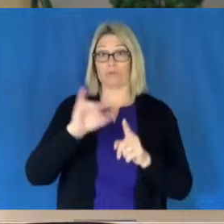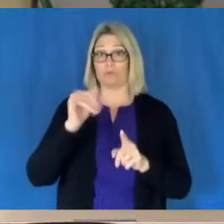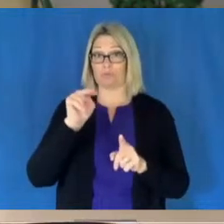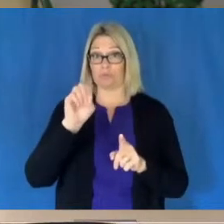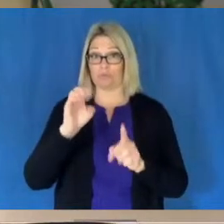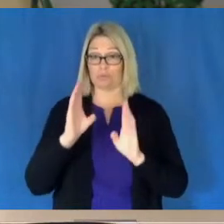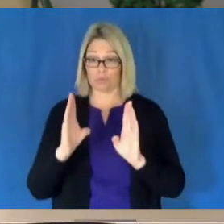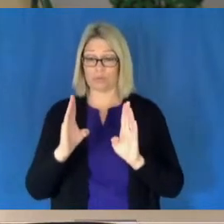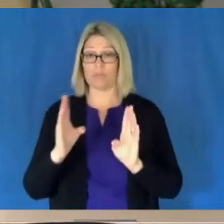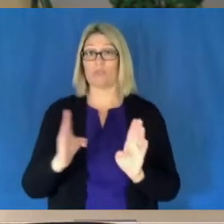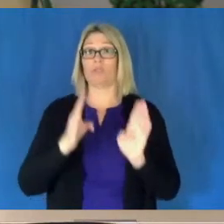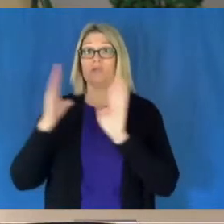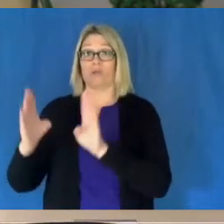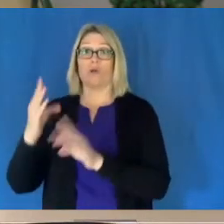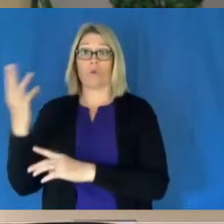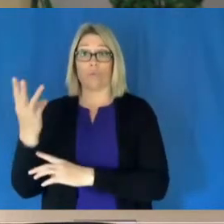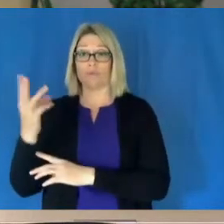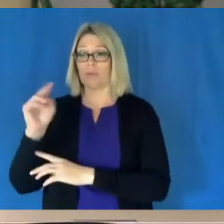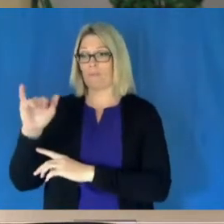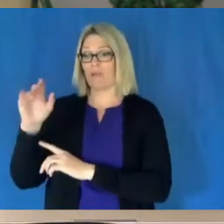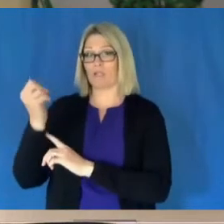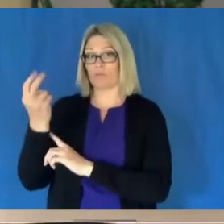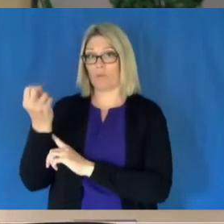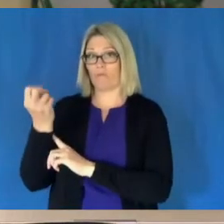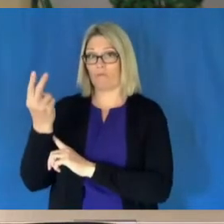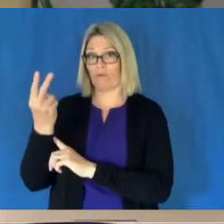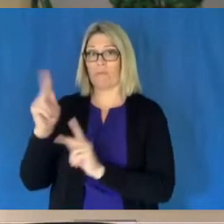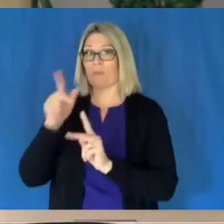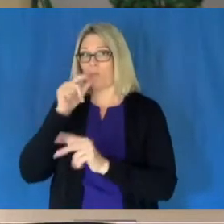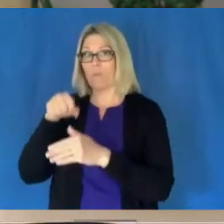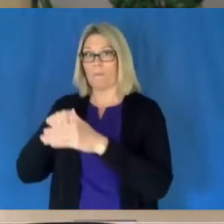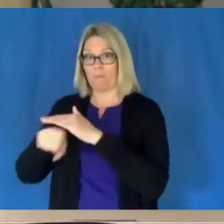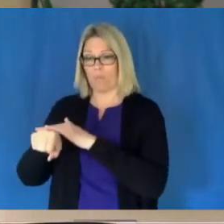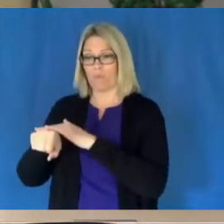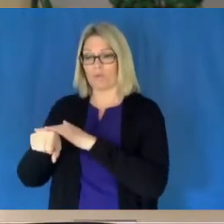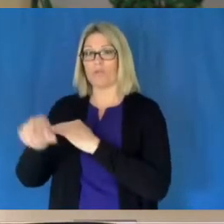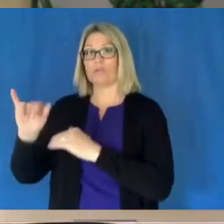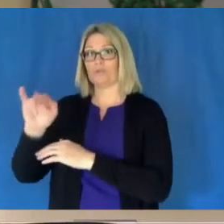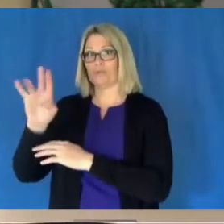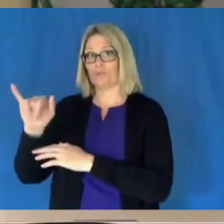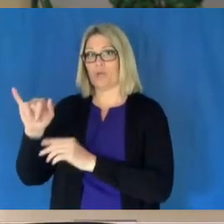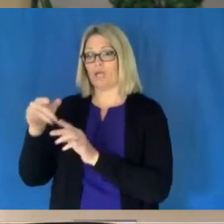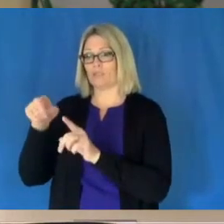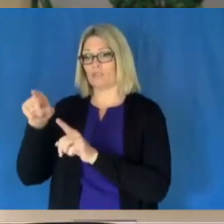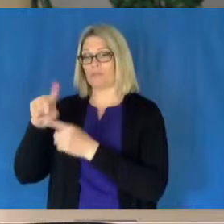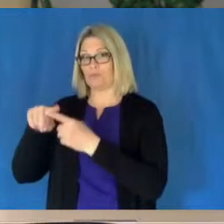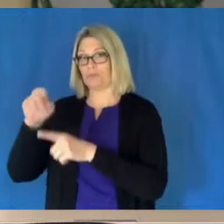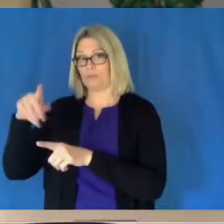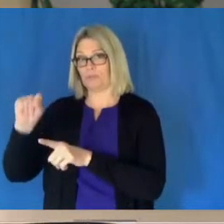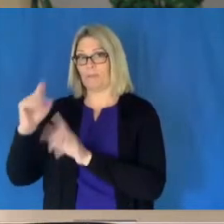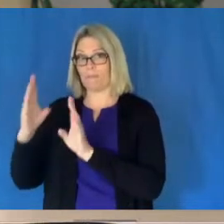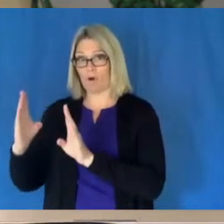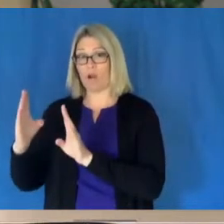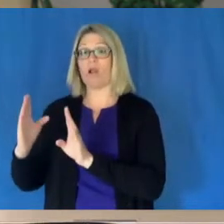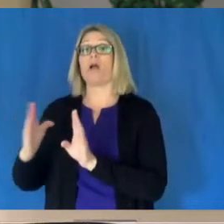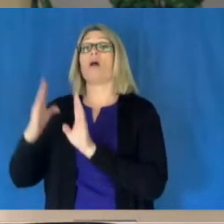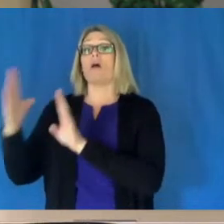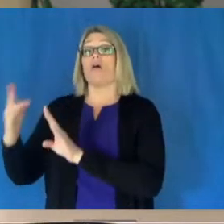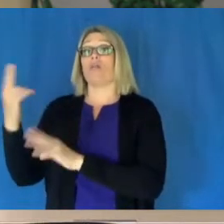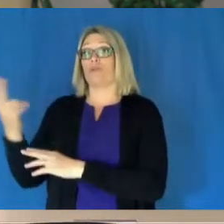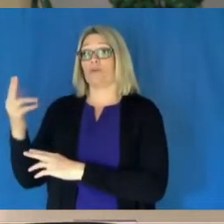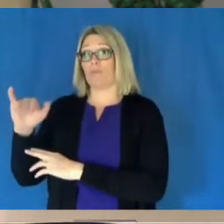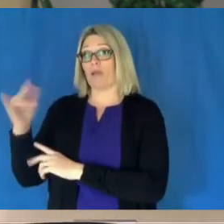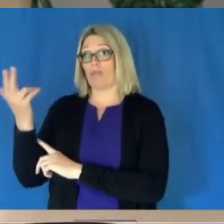And on Wednesday, May 12th, people born in the months of July through September. And on Thursday, May